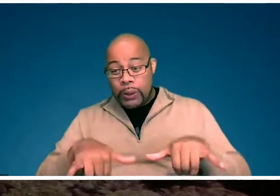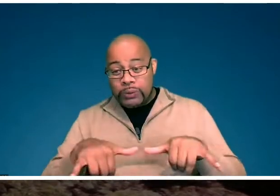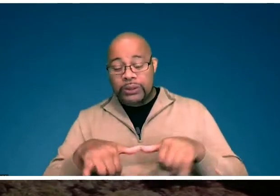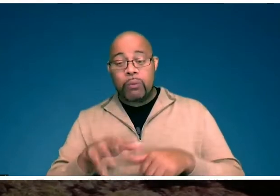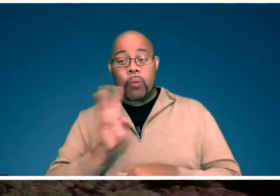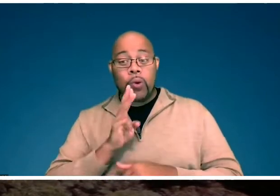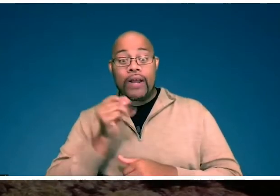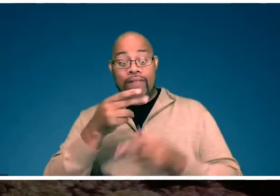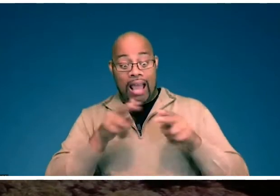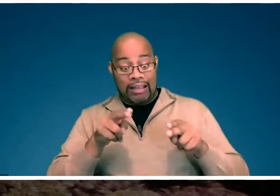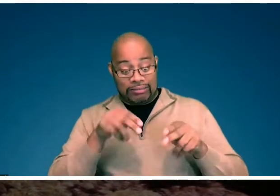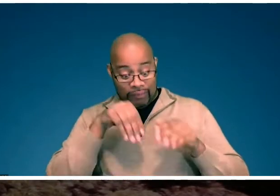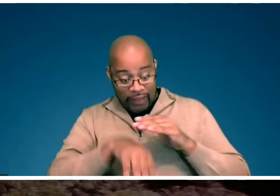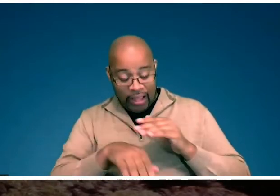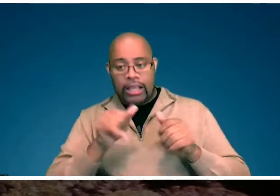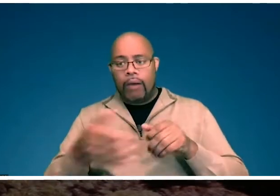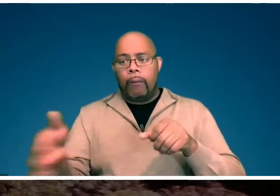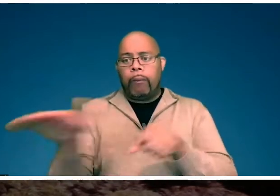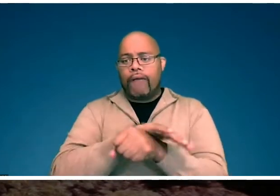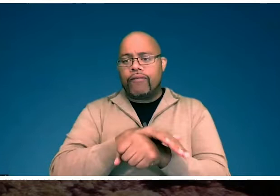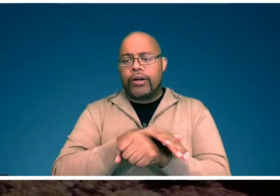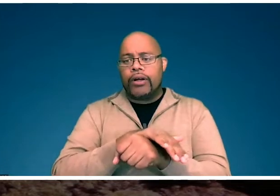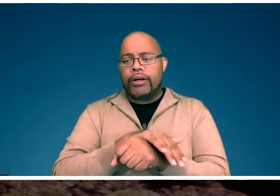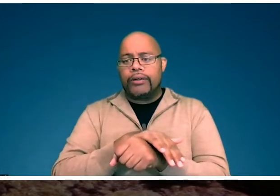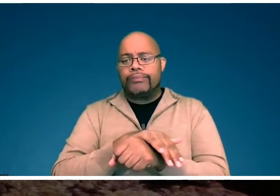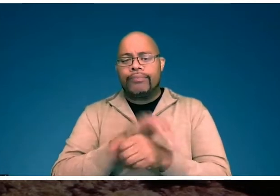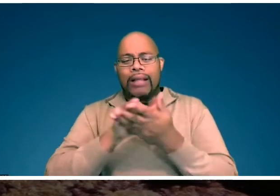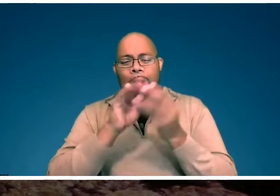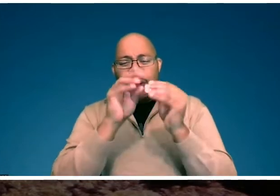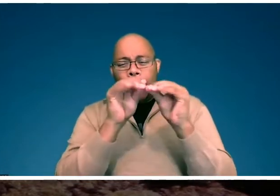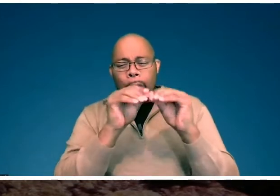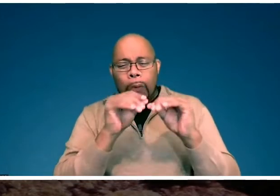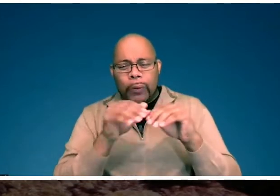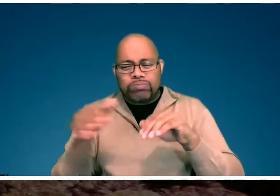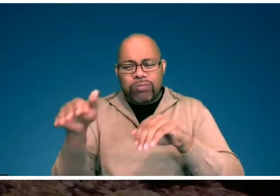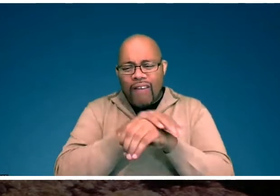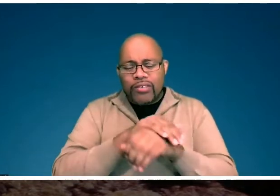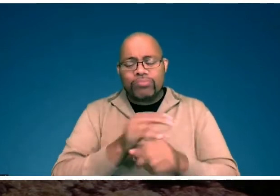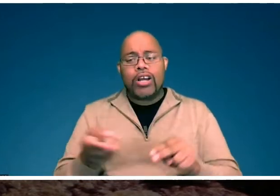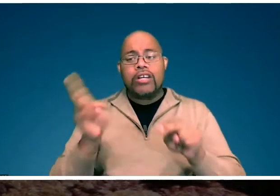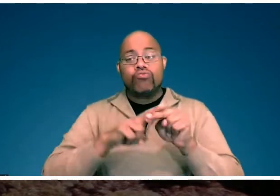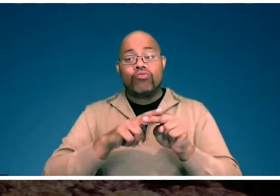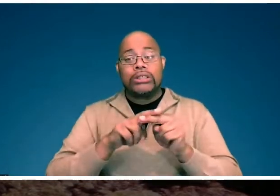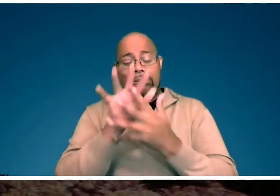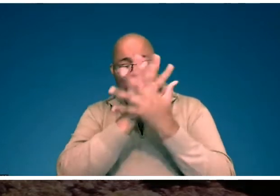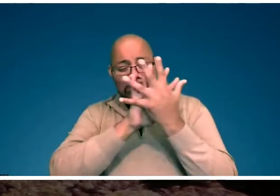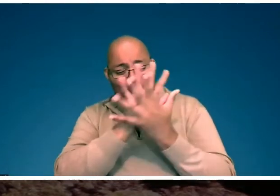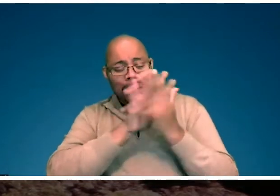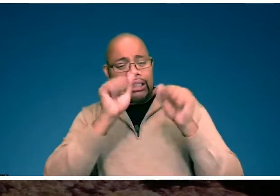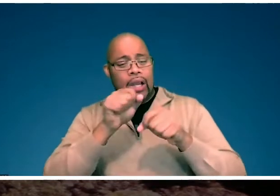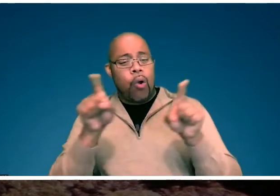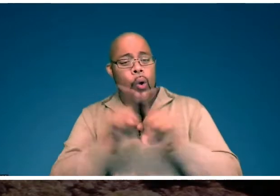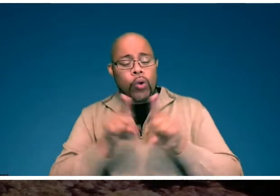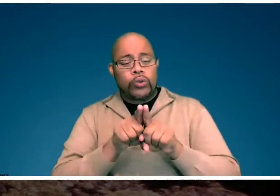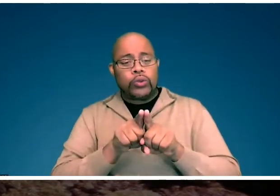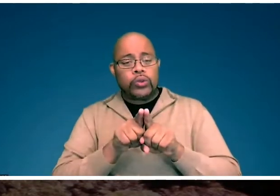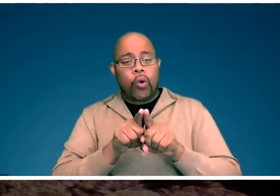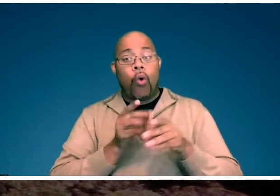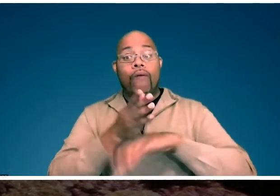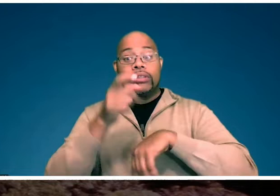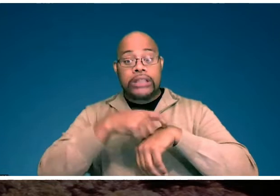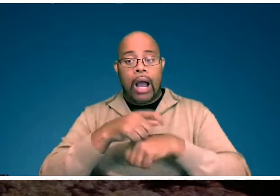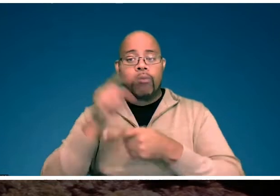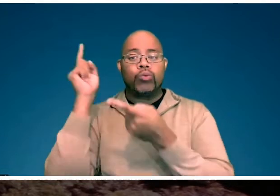system, those eggs, if they're laid, can be buried by the fine sediment. The increase in sediment can also,